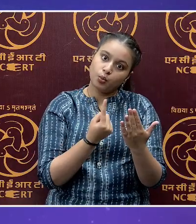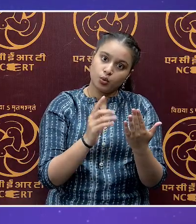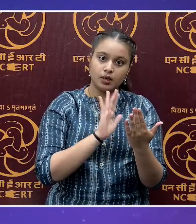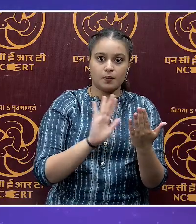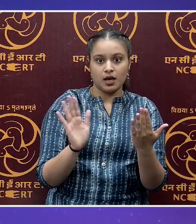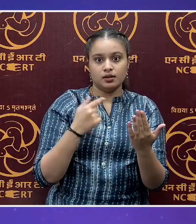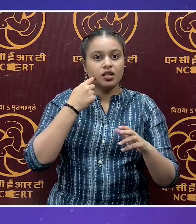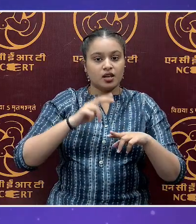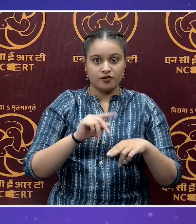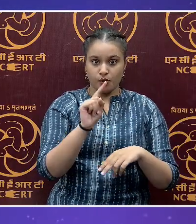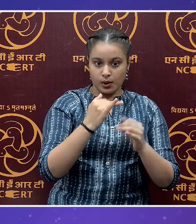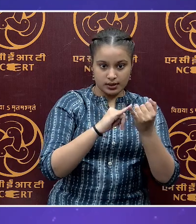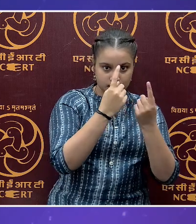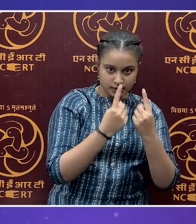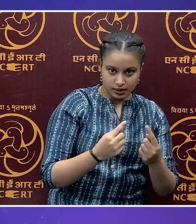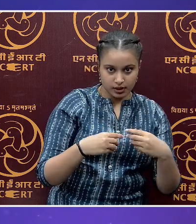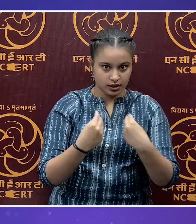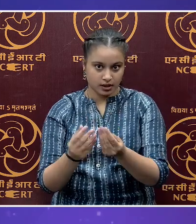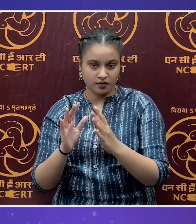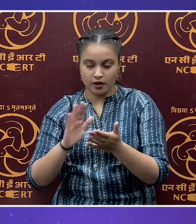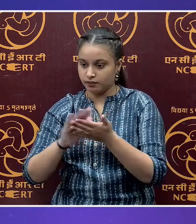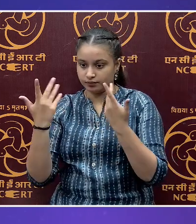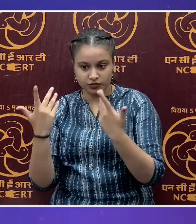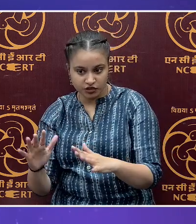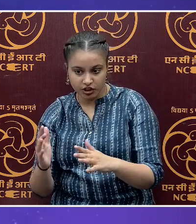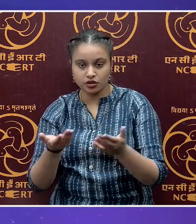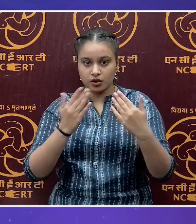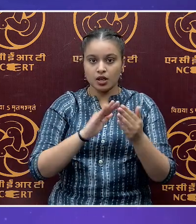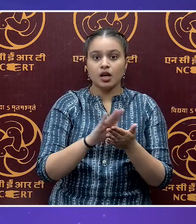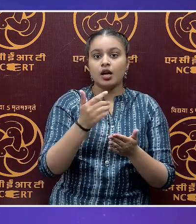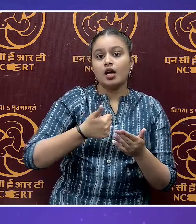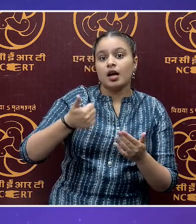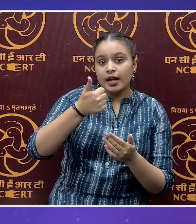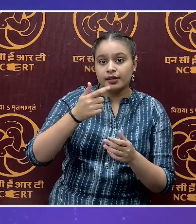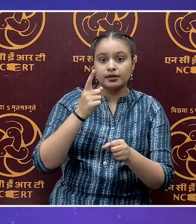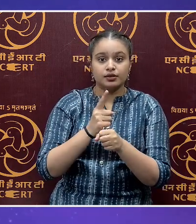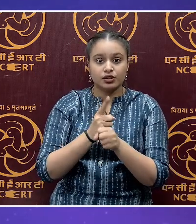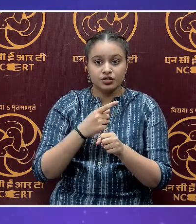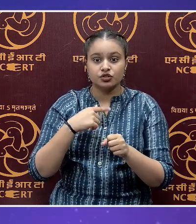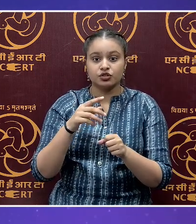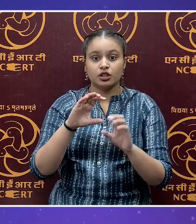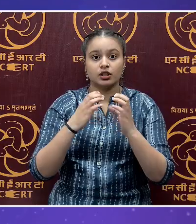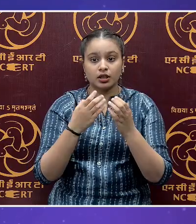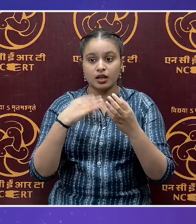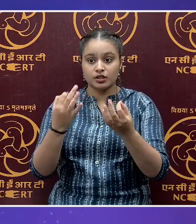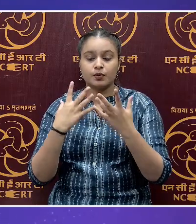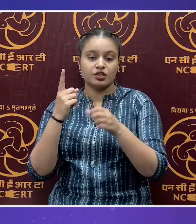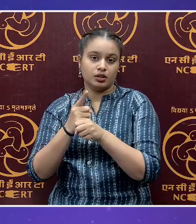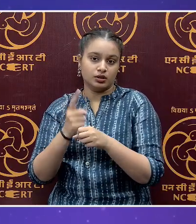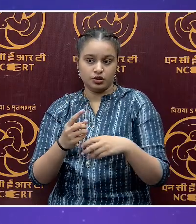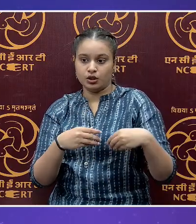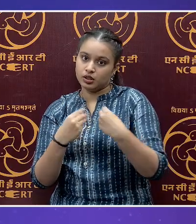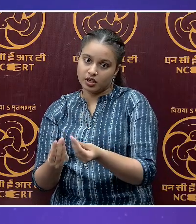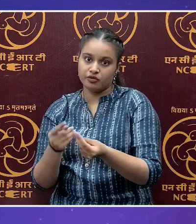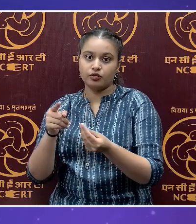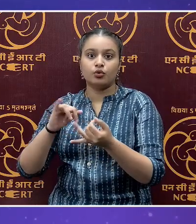one screening for the teacher, teacher has completed, then the head teacher will assign this particular class to the special educator. Okay. So special educator